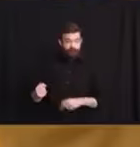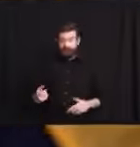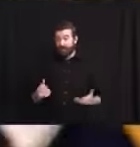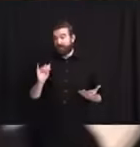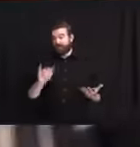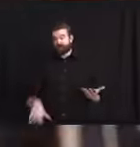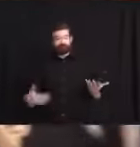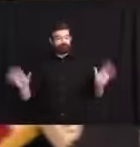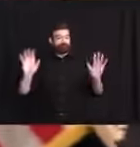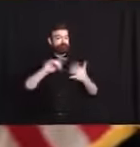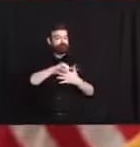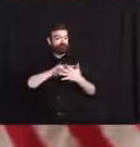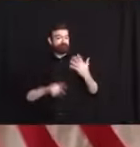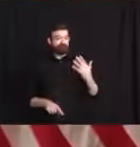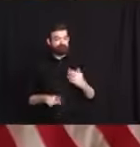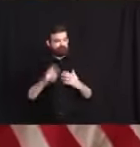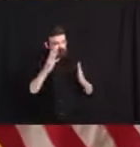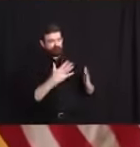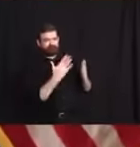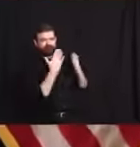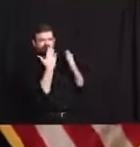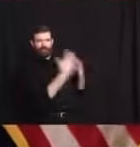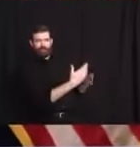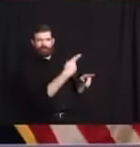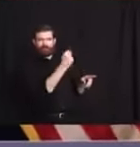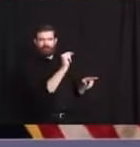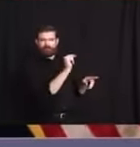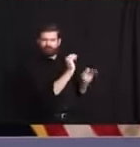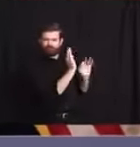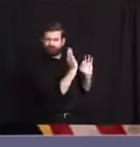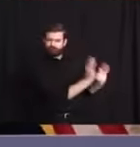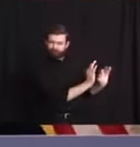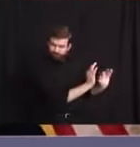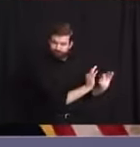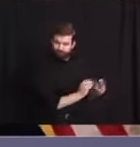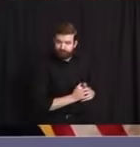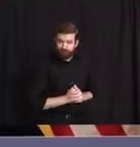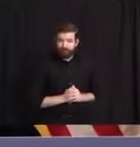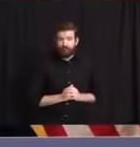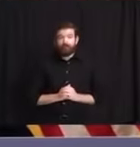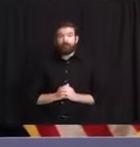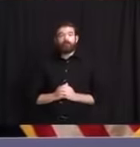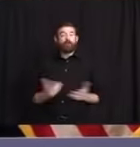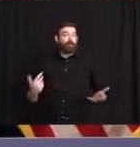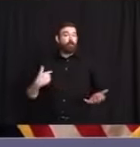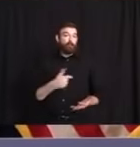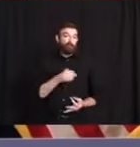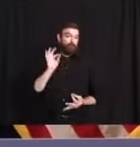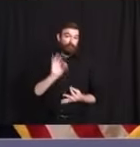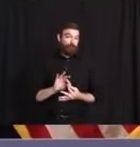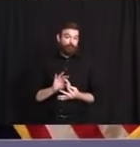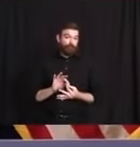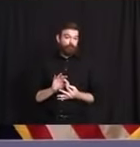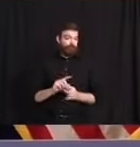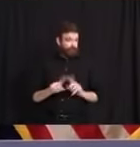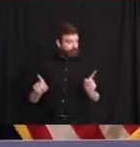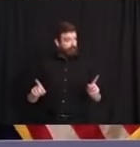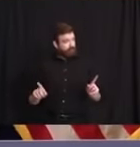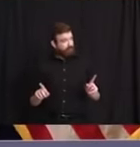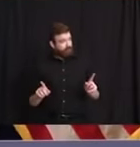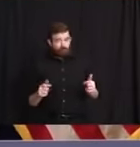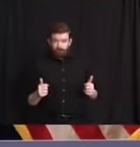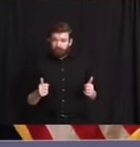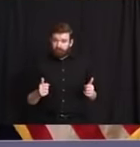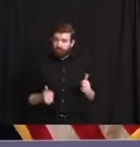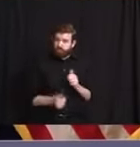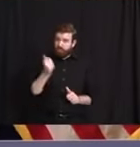think overall, again, perhaps while not batting 1,000 overall, pretty darn impressive. Again,